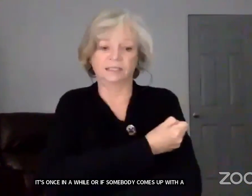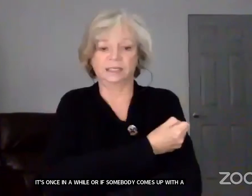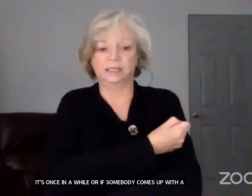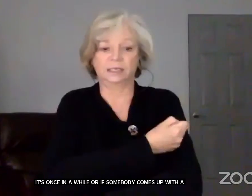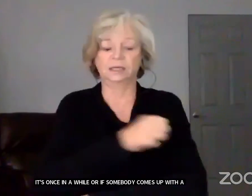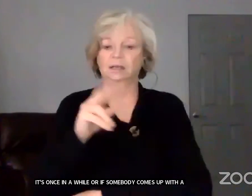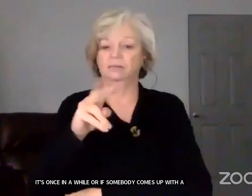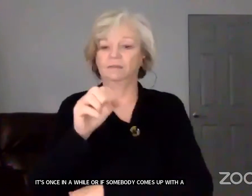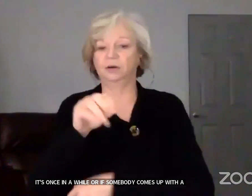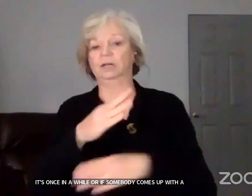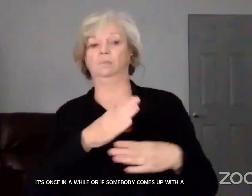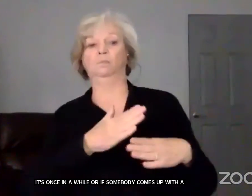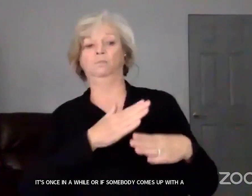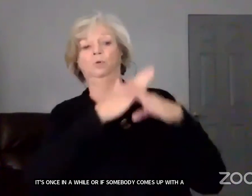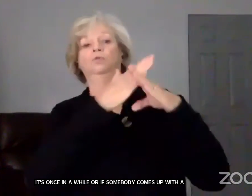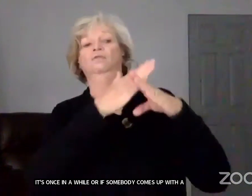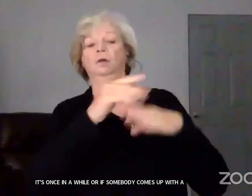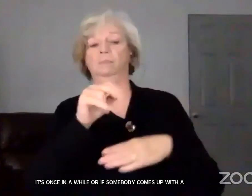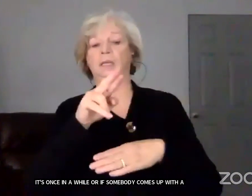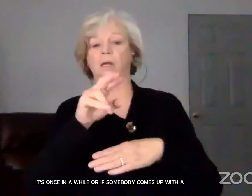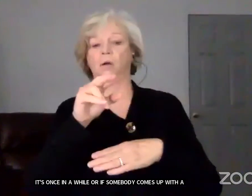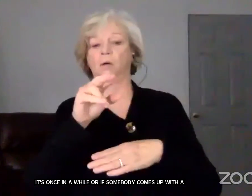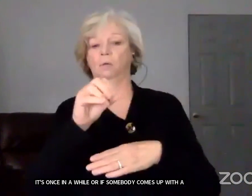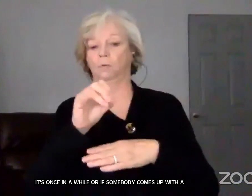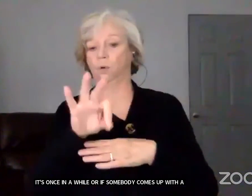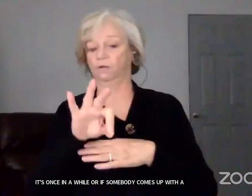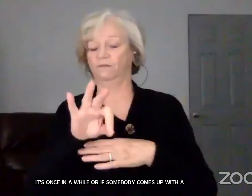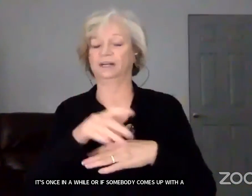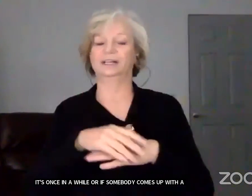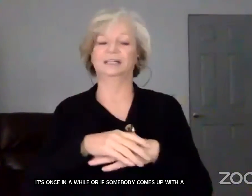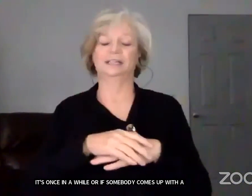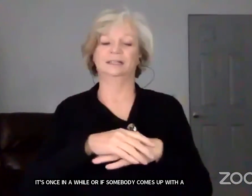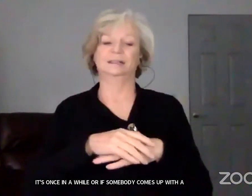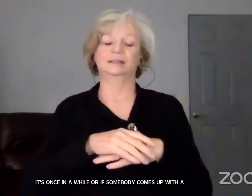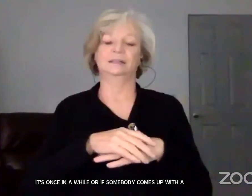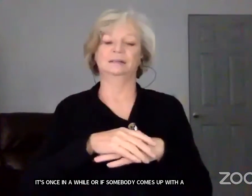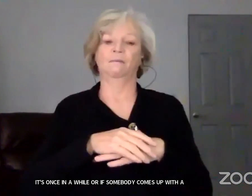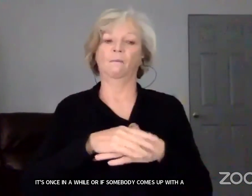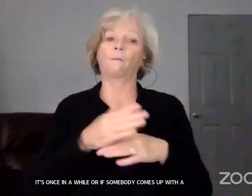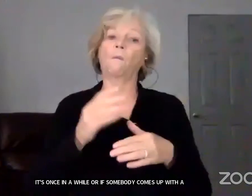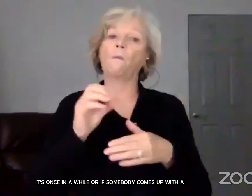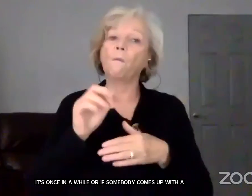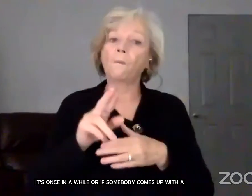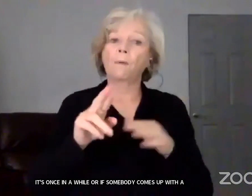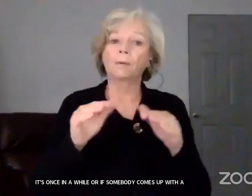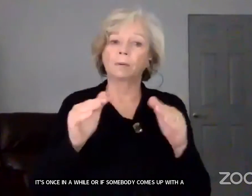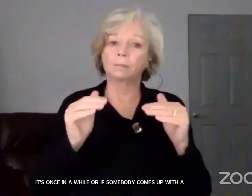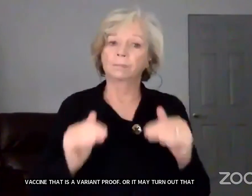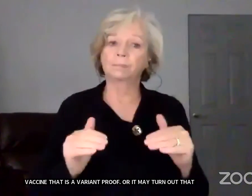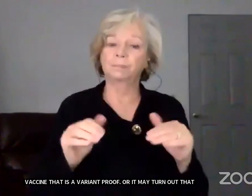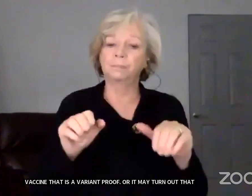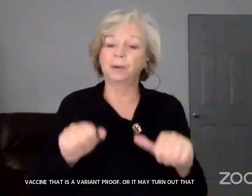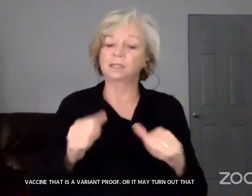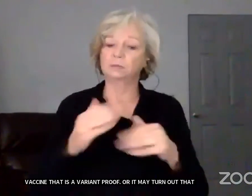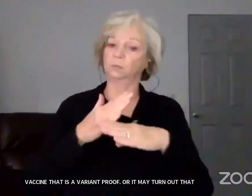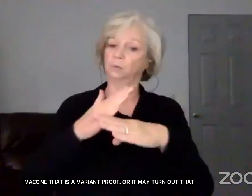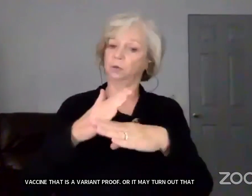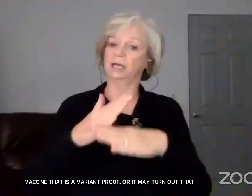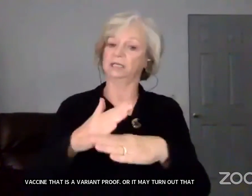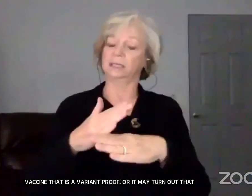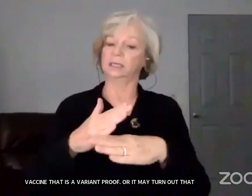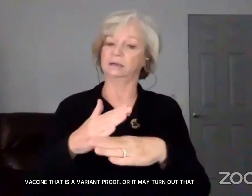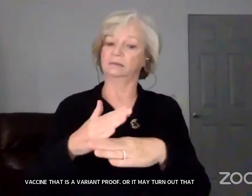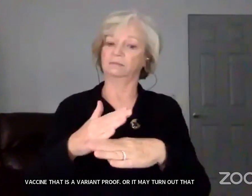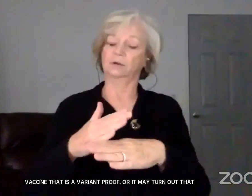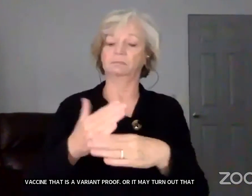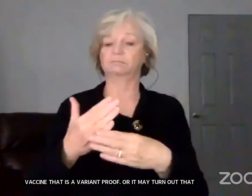variant proof. Or it may turn out that, we end up pretty well protected against severe disease over